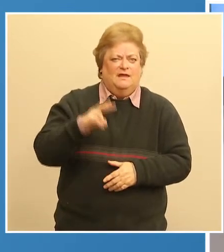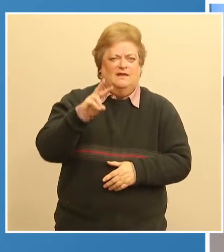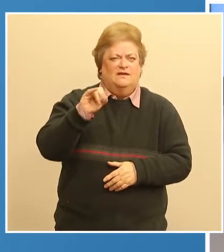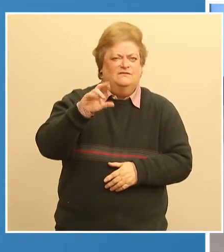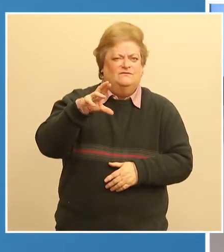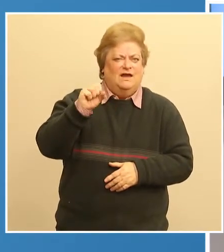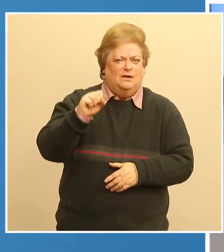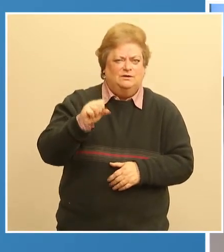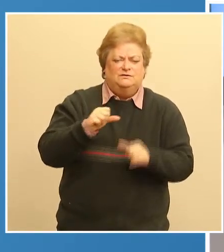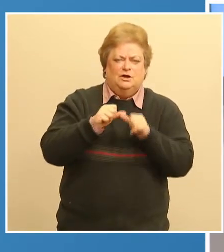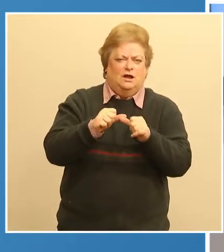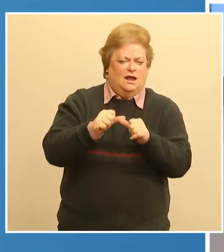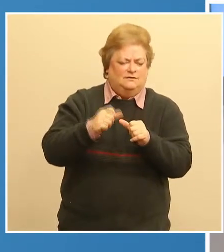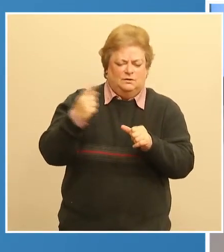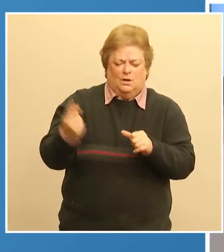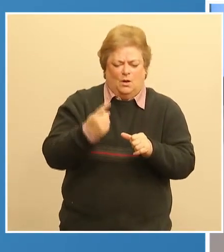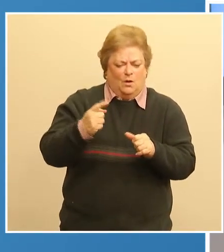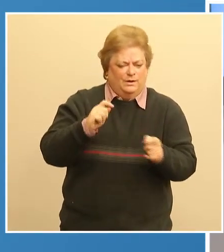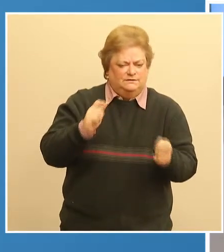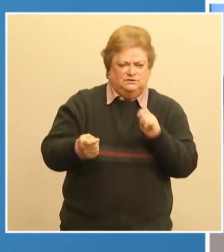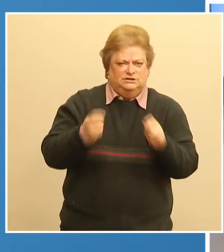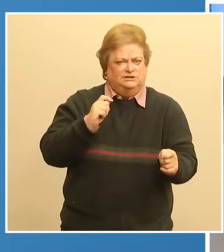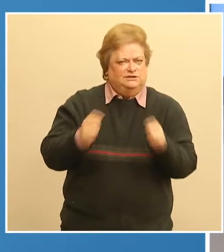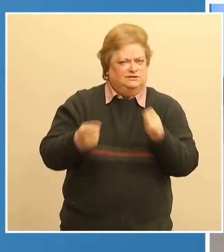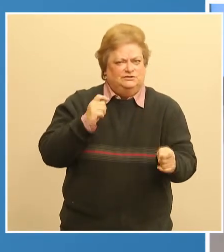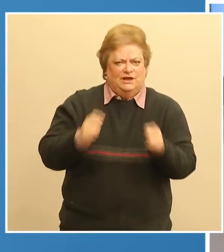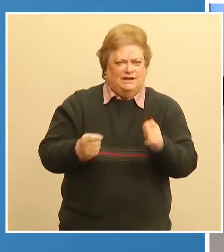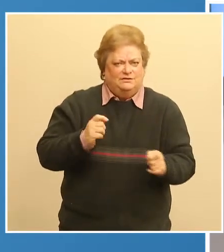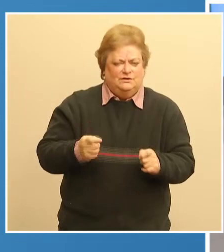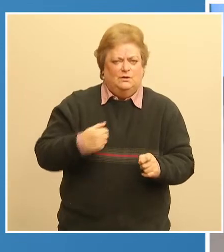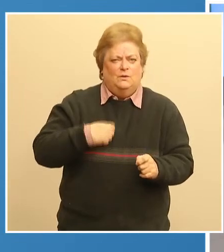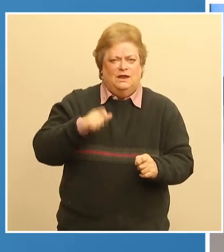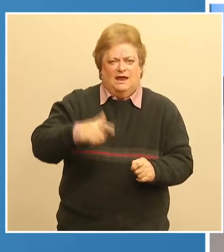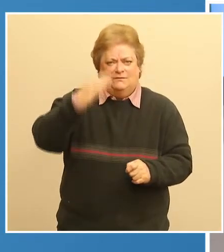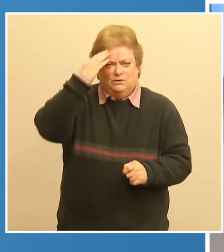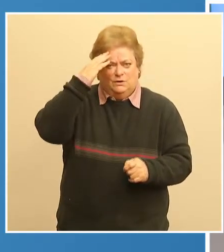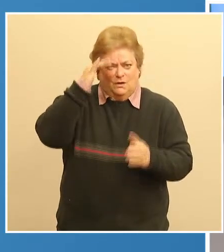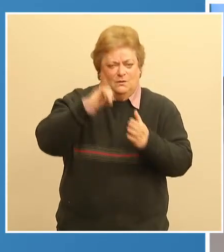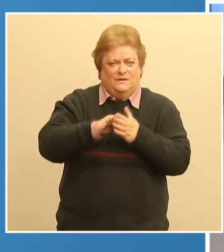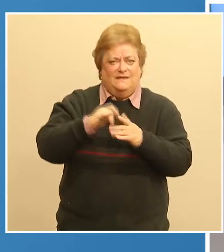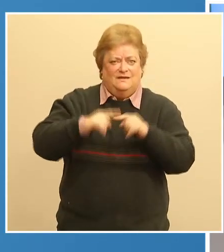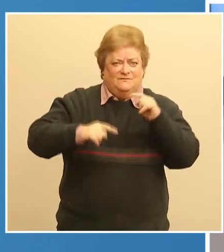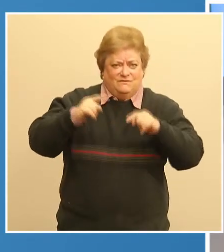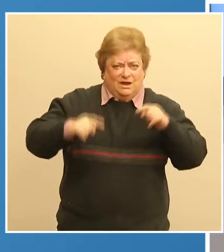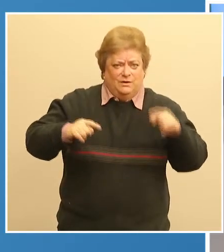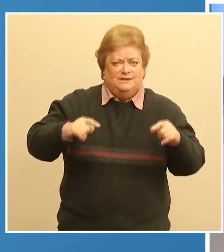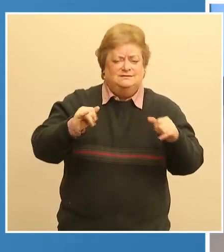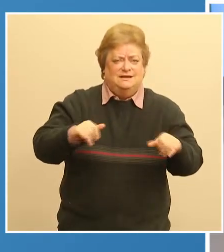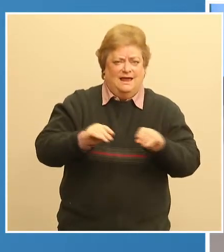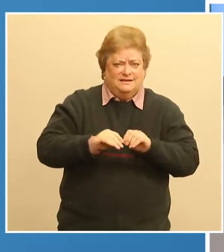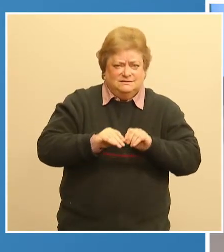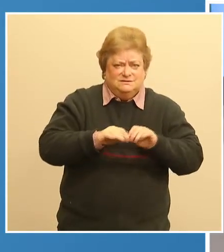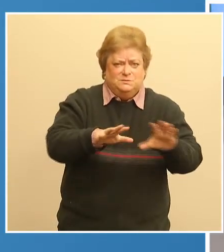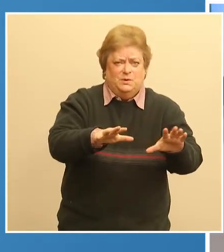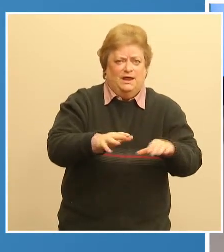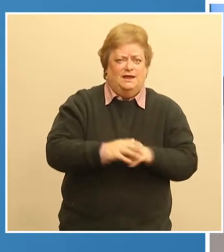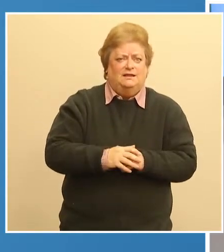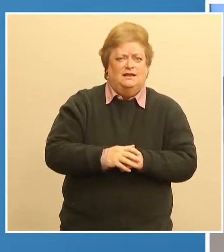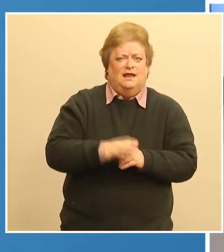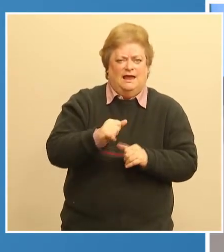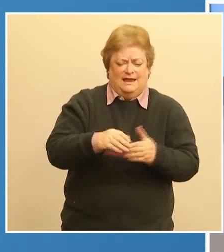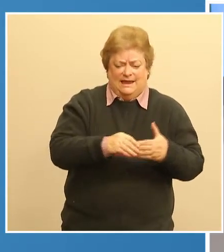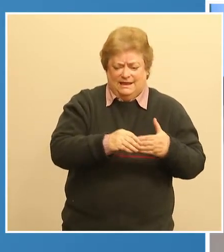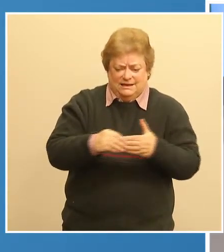Viruses are constantly changing, and we all need to be aware that variants can spread more easily and quickly, and they can lead to